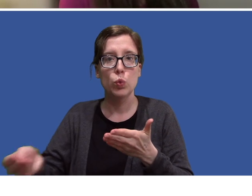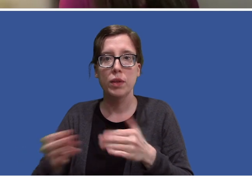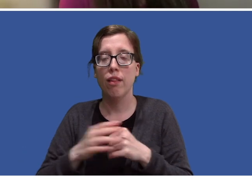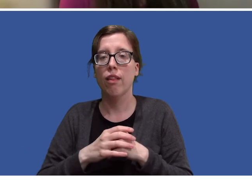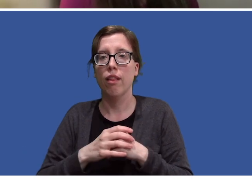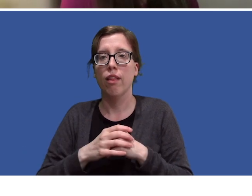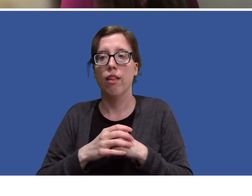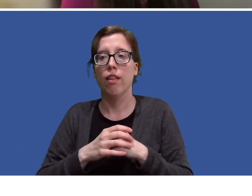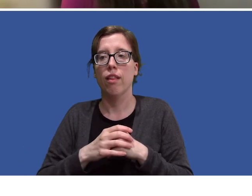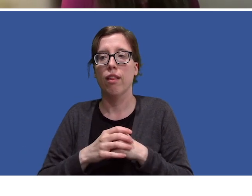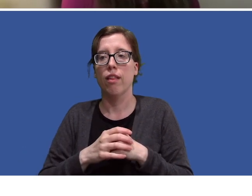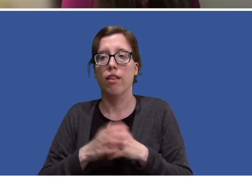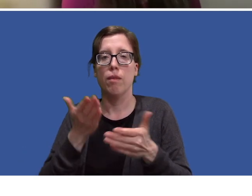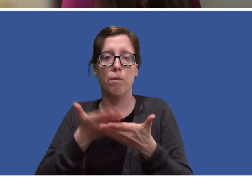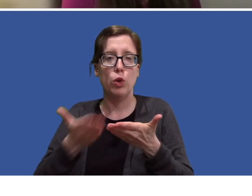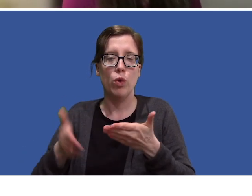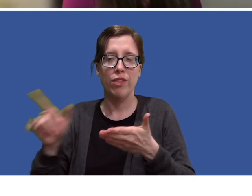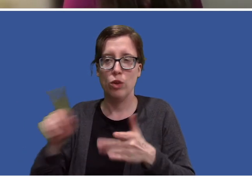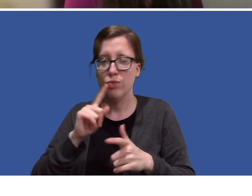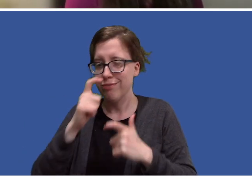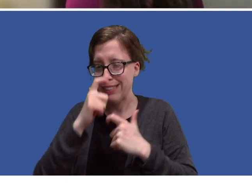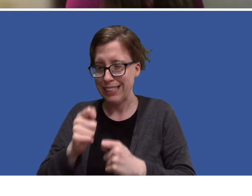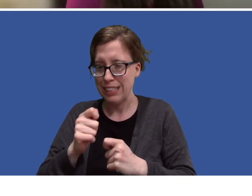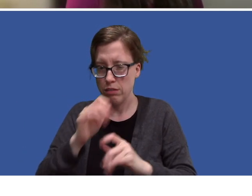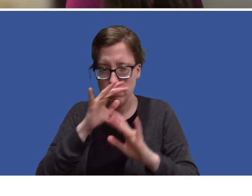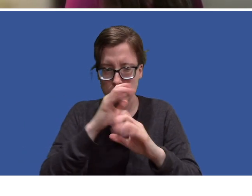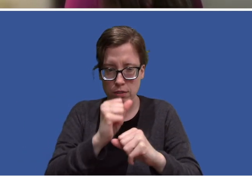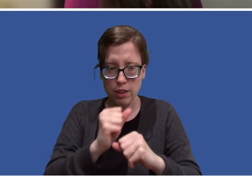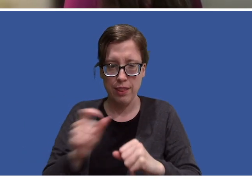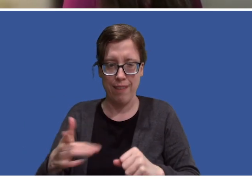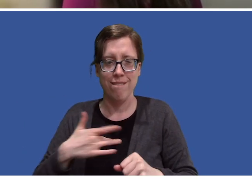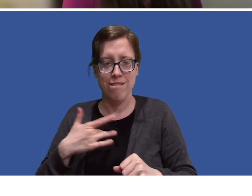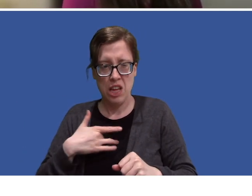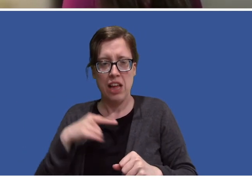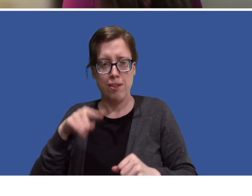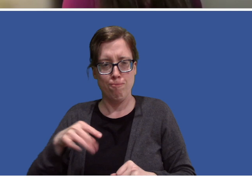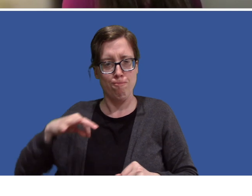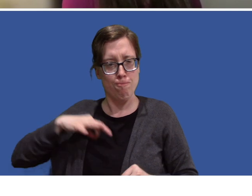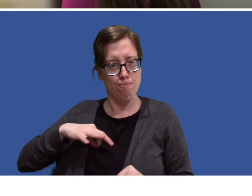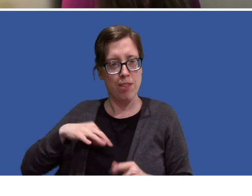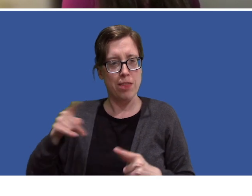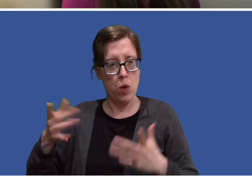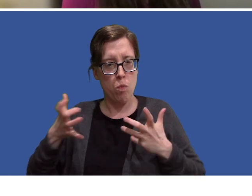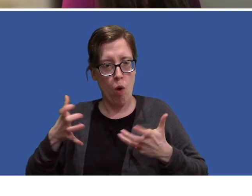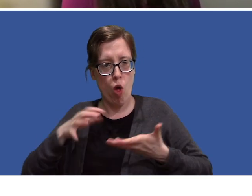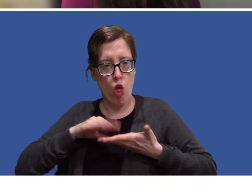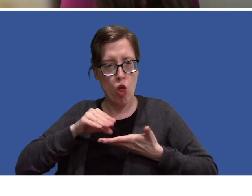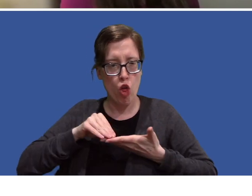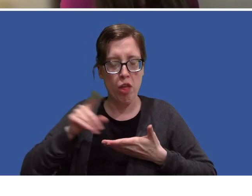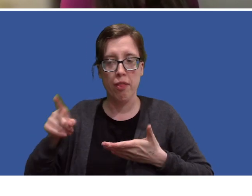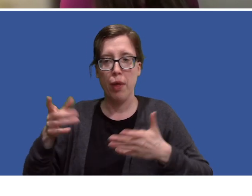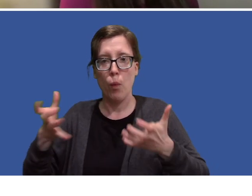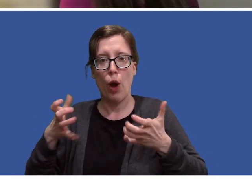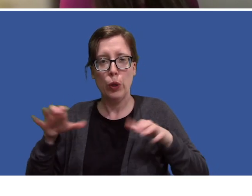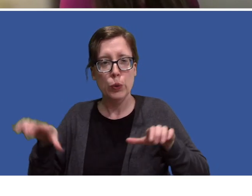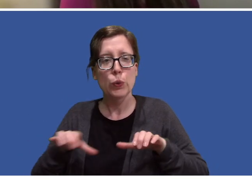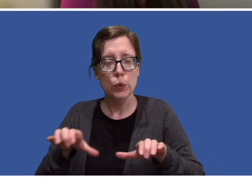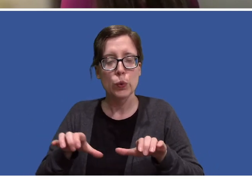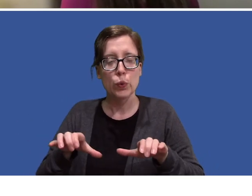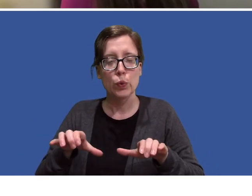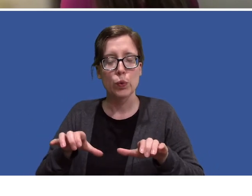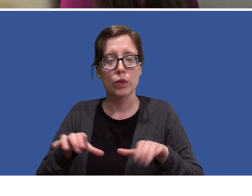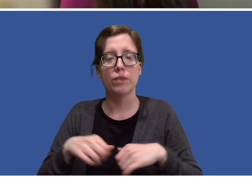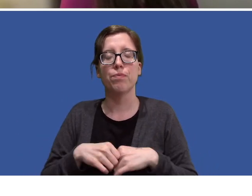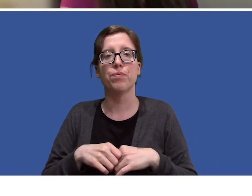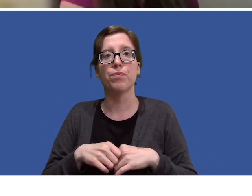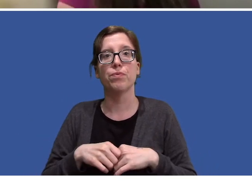rewarding and that they want to learn about or they want to do. Along with that, humor goes a long way